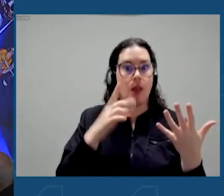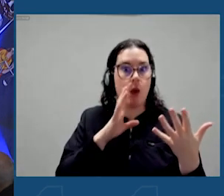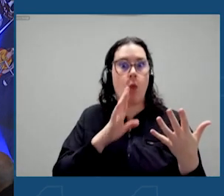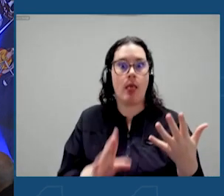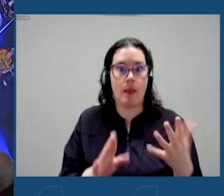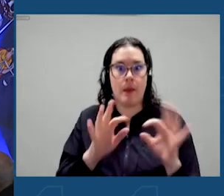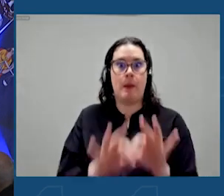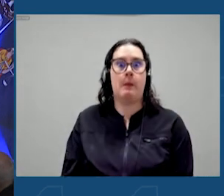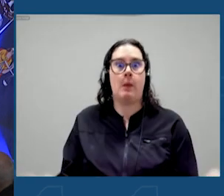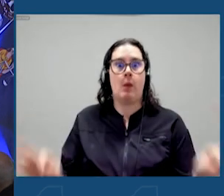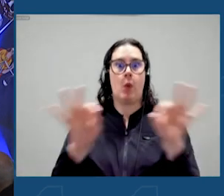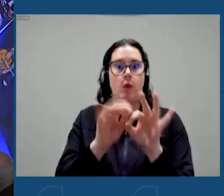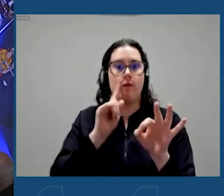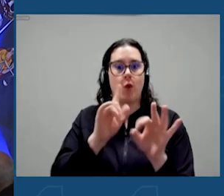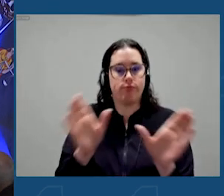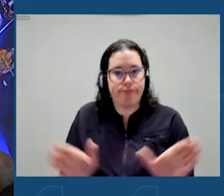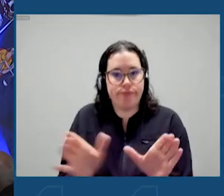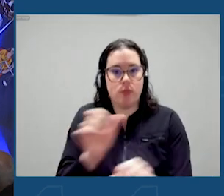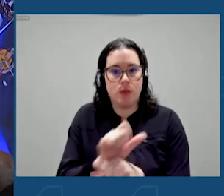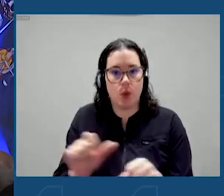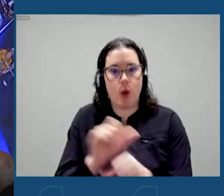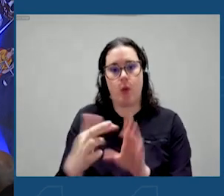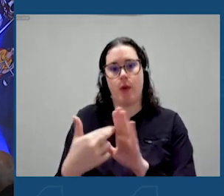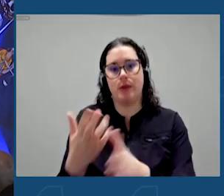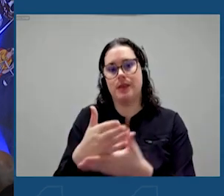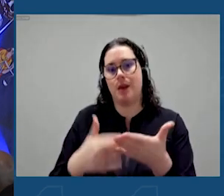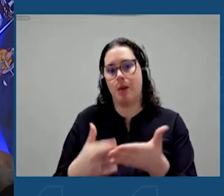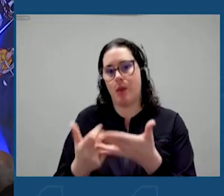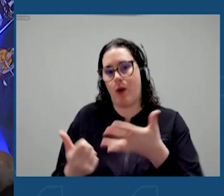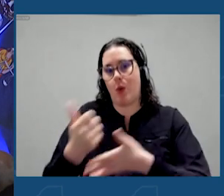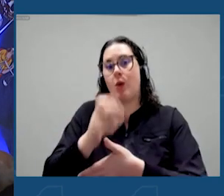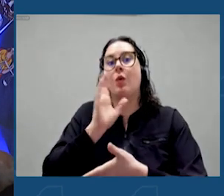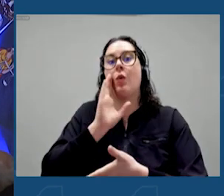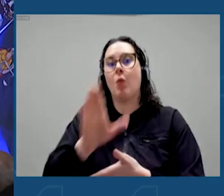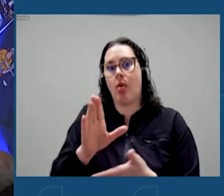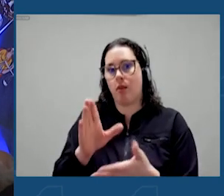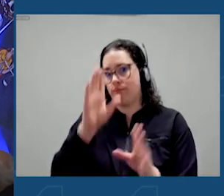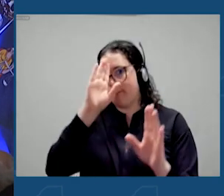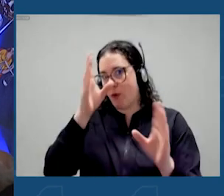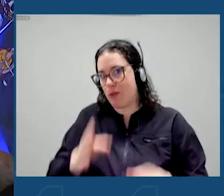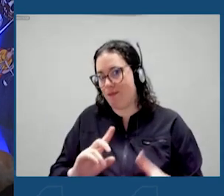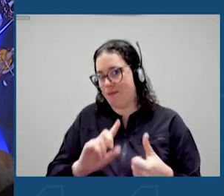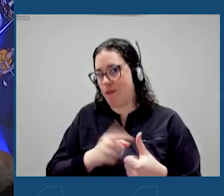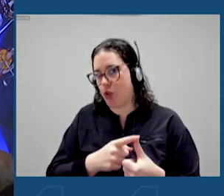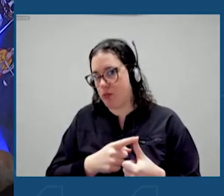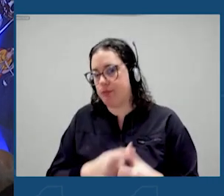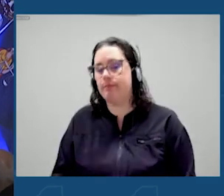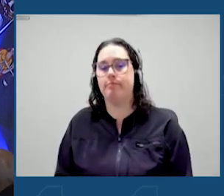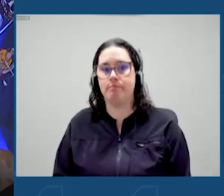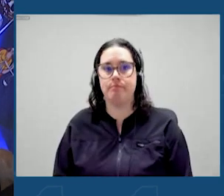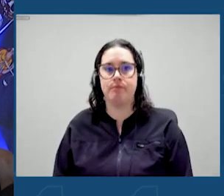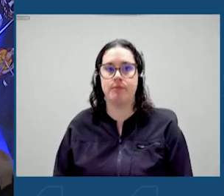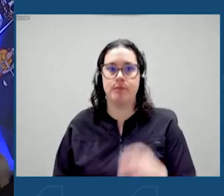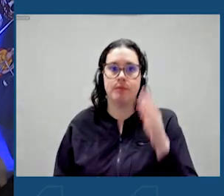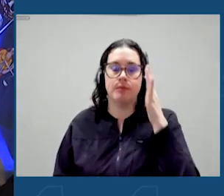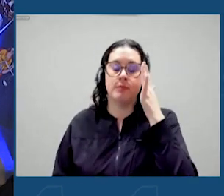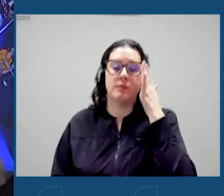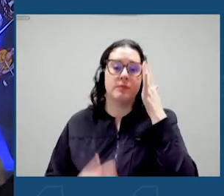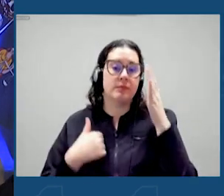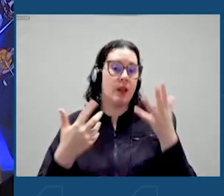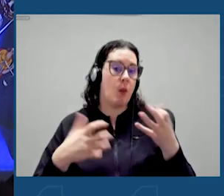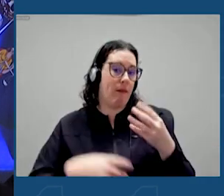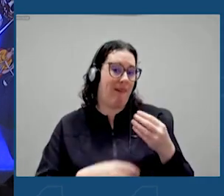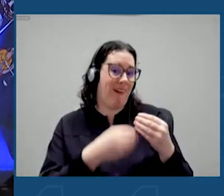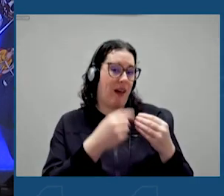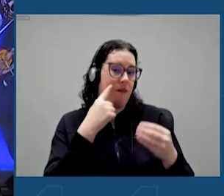the work forward, and they represent some of the priorities that we're going to be moving forward in the first instance. I just want to add on the child care piece,